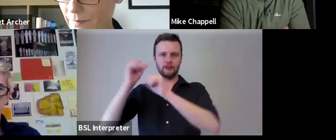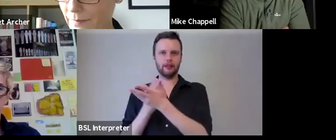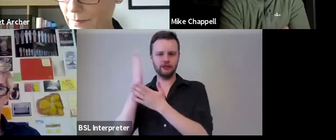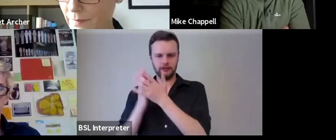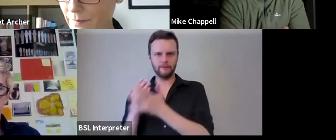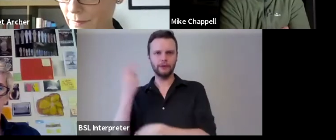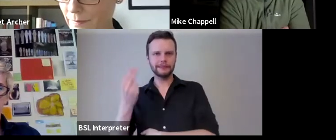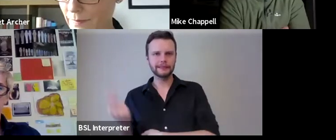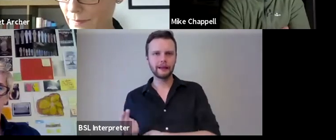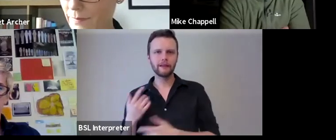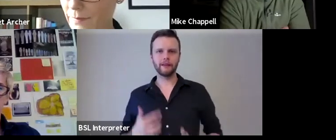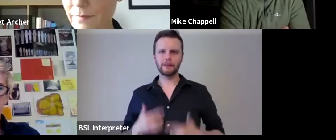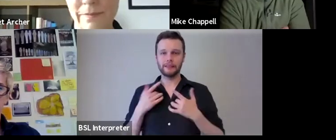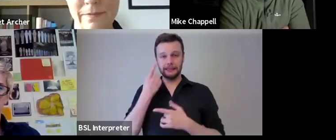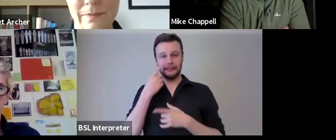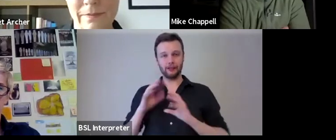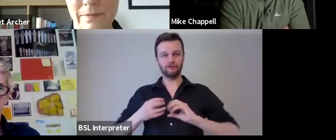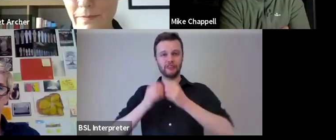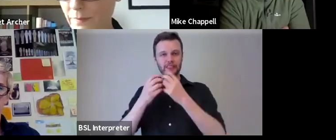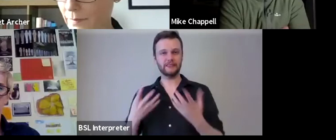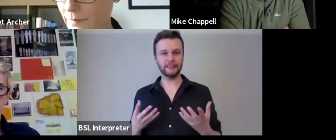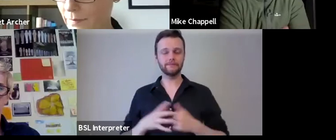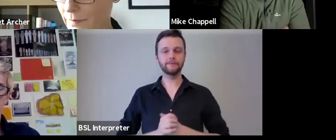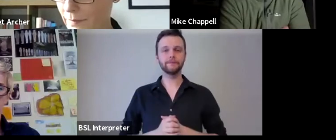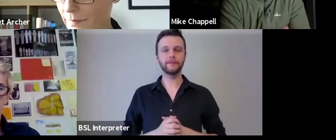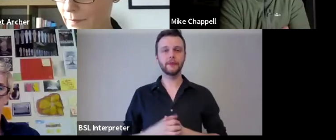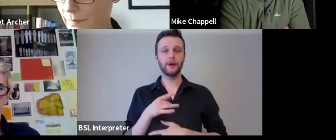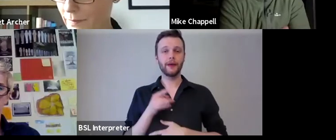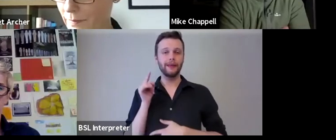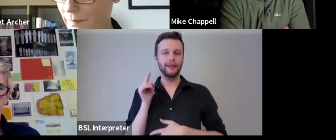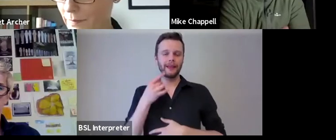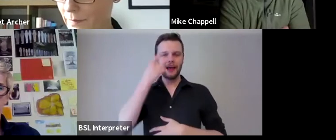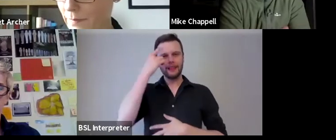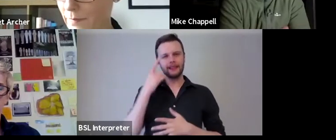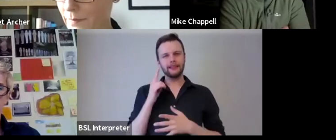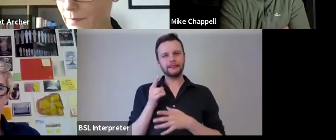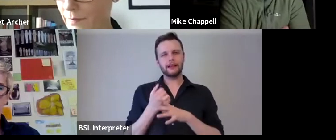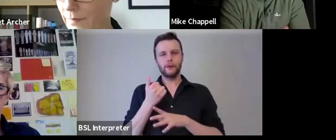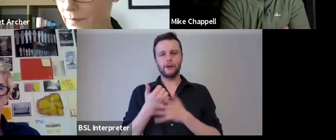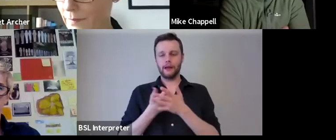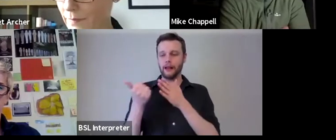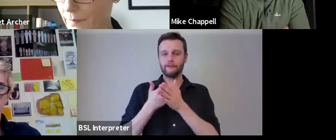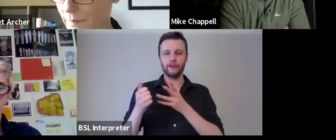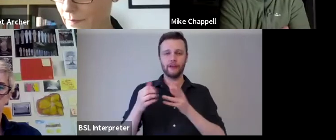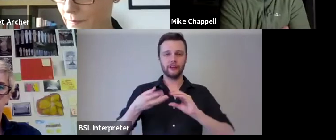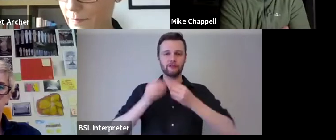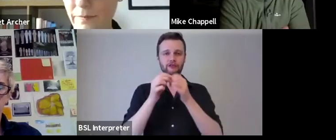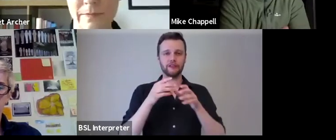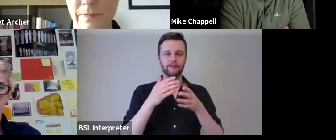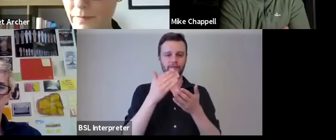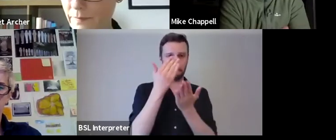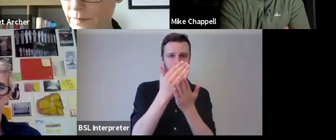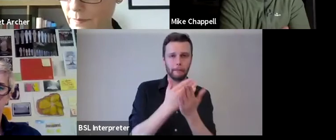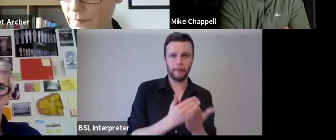my sapient creativity in a way. And I think this is something to do with how every creative thought labors